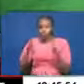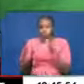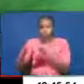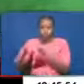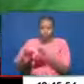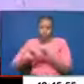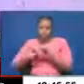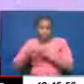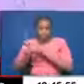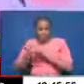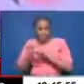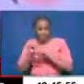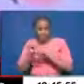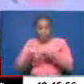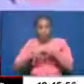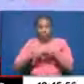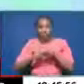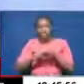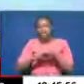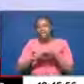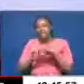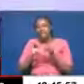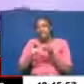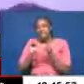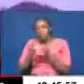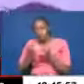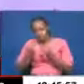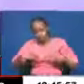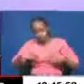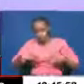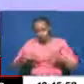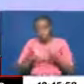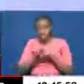growth in terms of numbers and receipt, especially